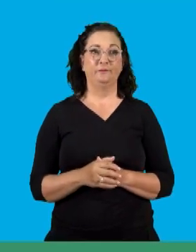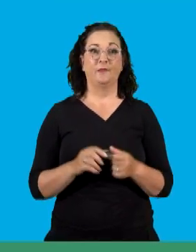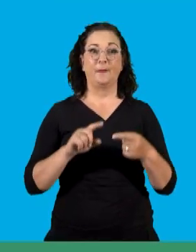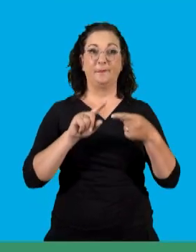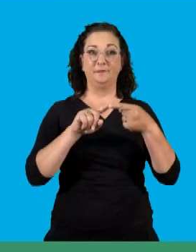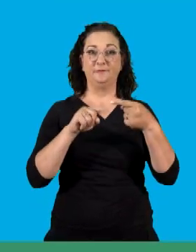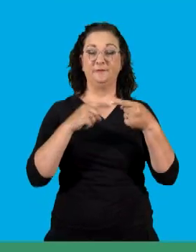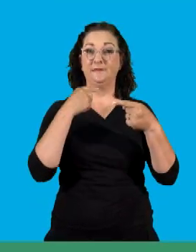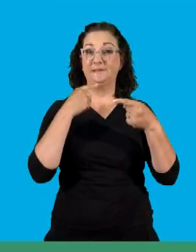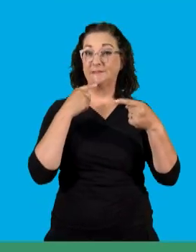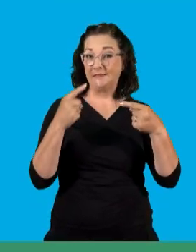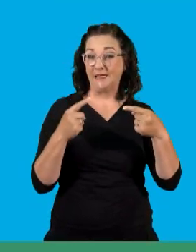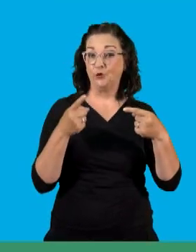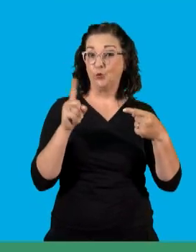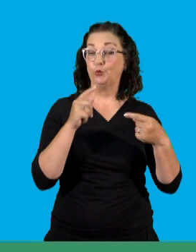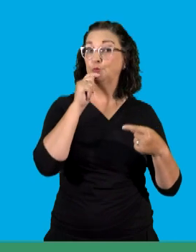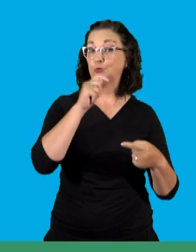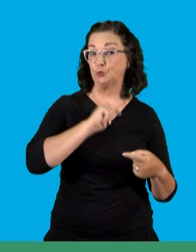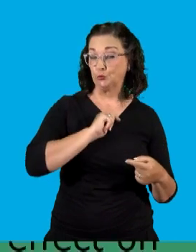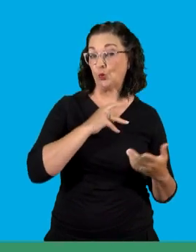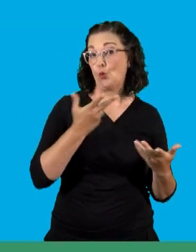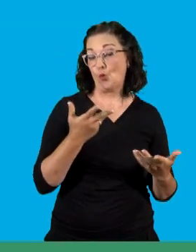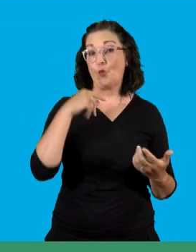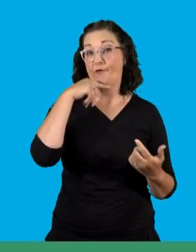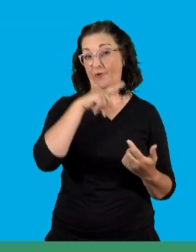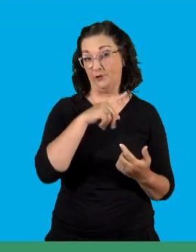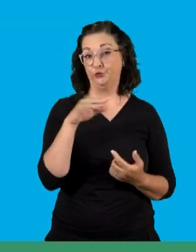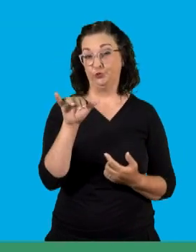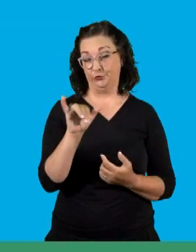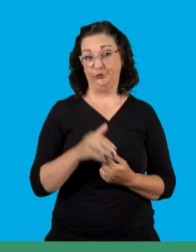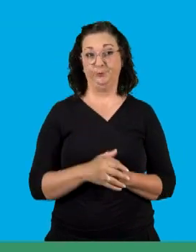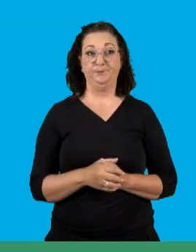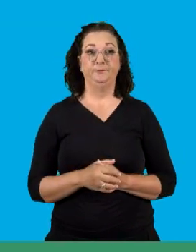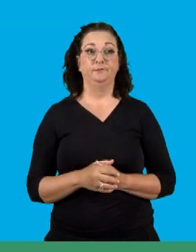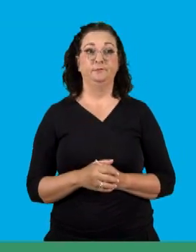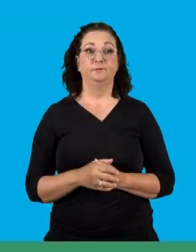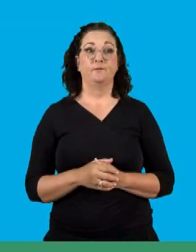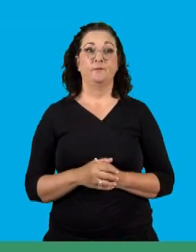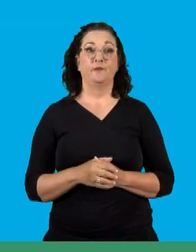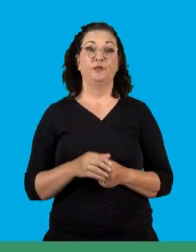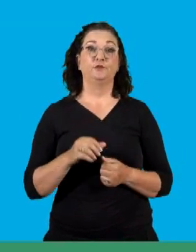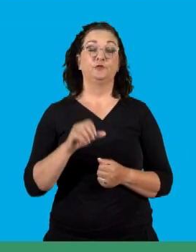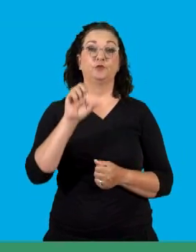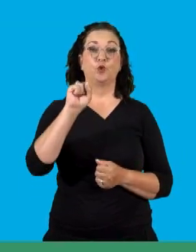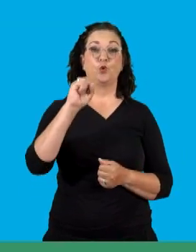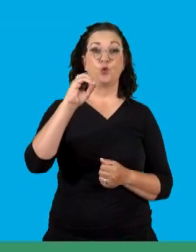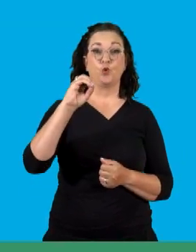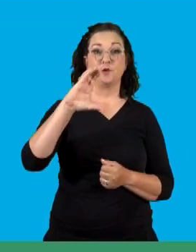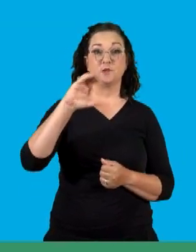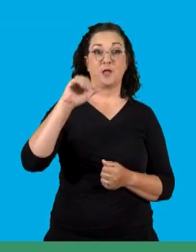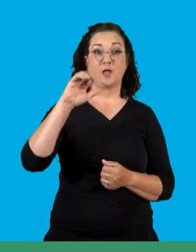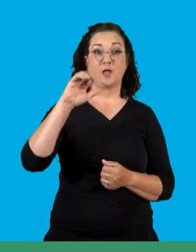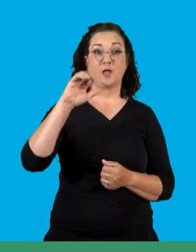the following statements are true or false. Social responsibilities are aspects that have a